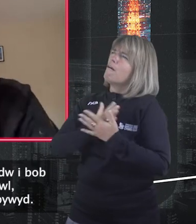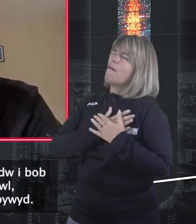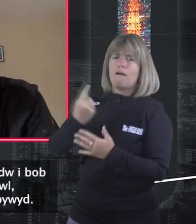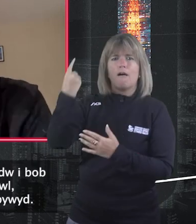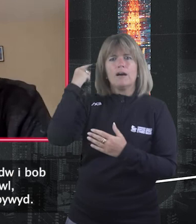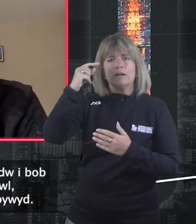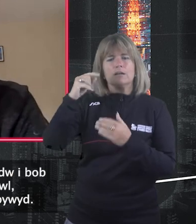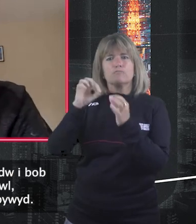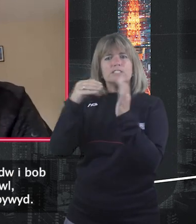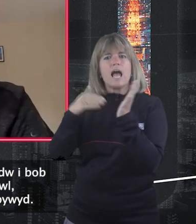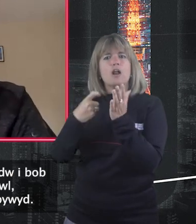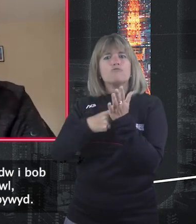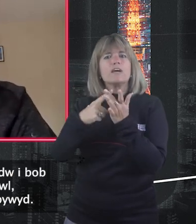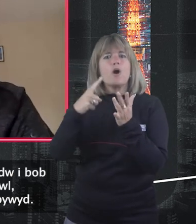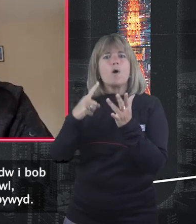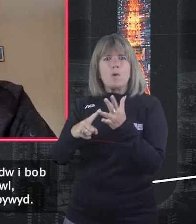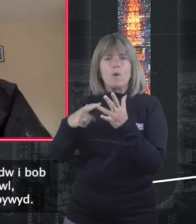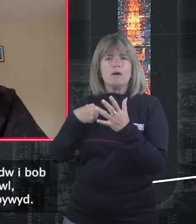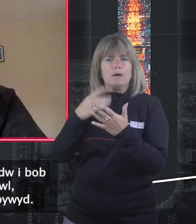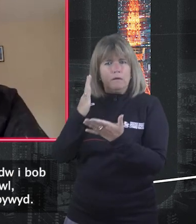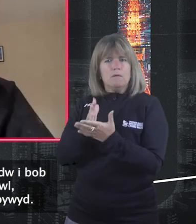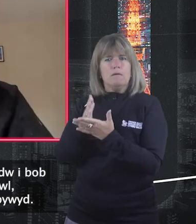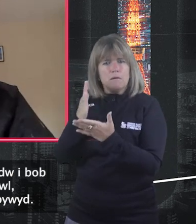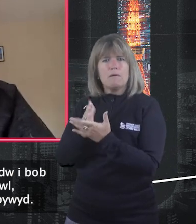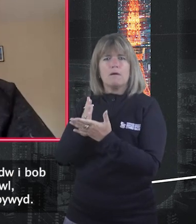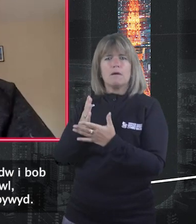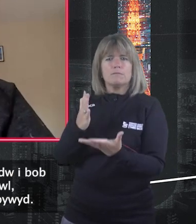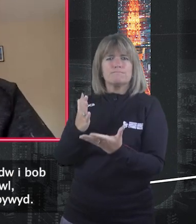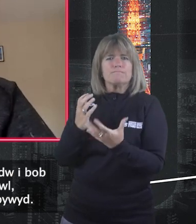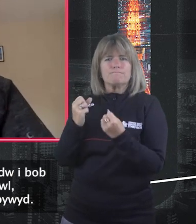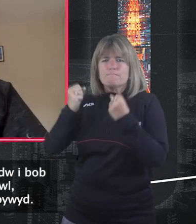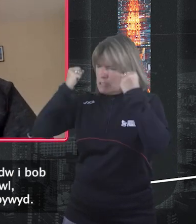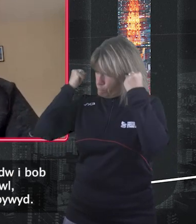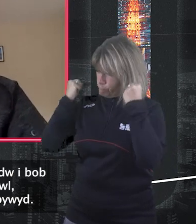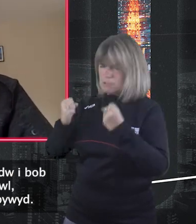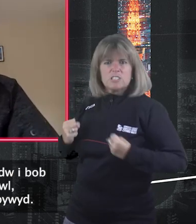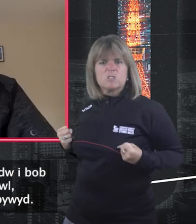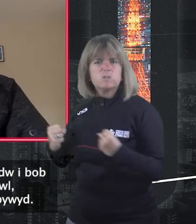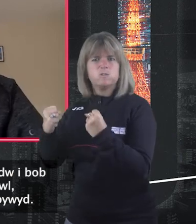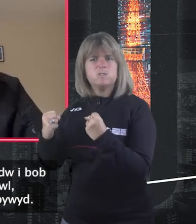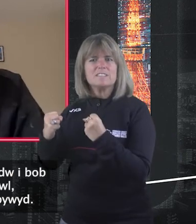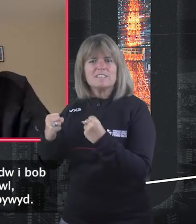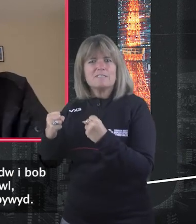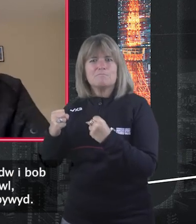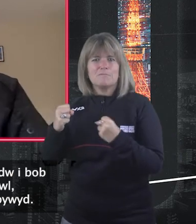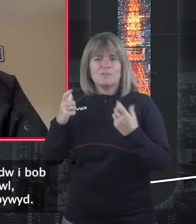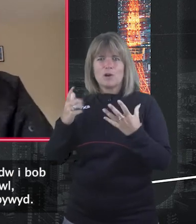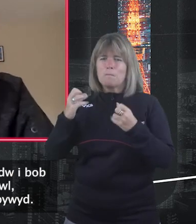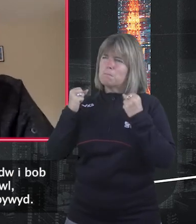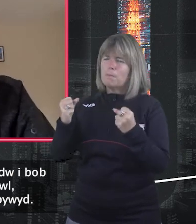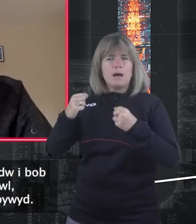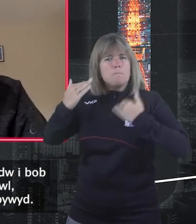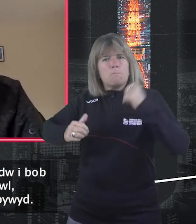think having the low of Rio, it's just made me very... I've obviously always been a very determined person and